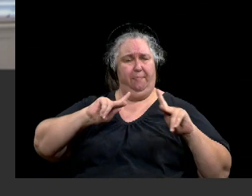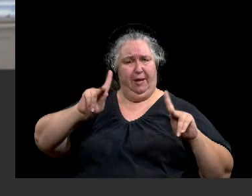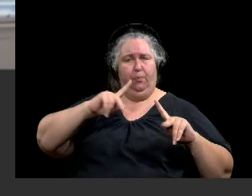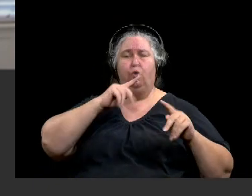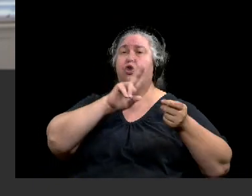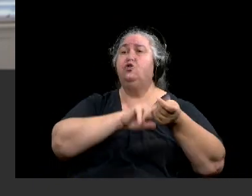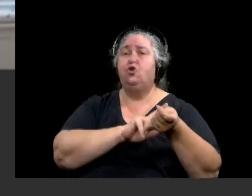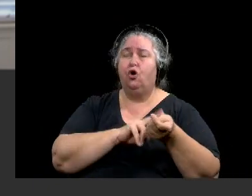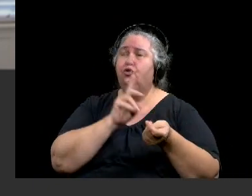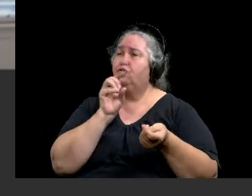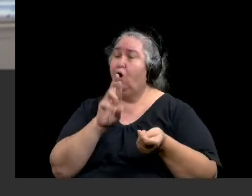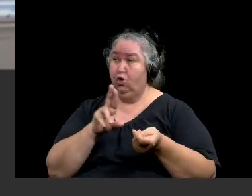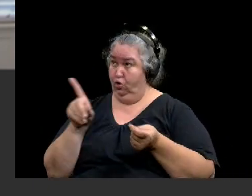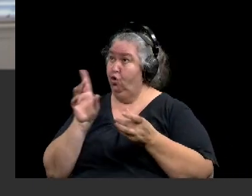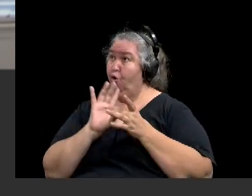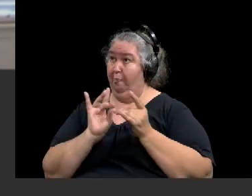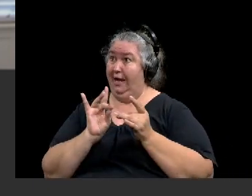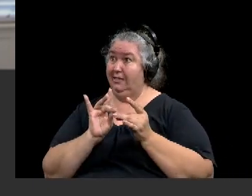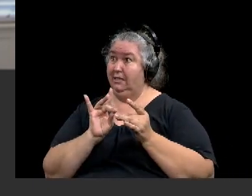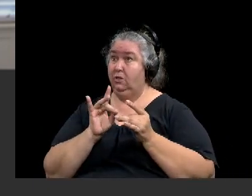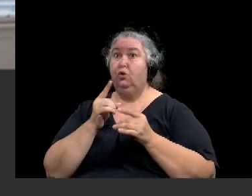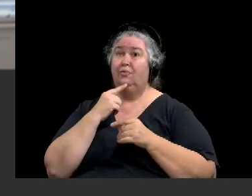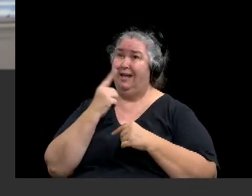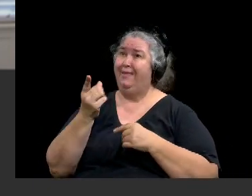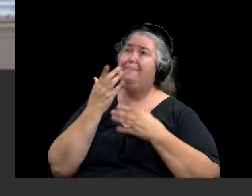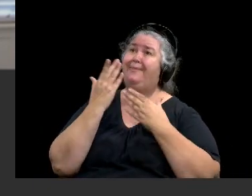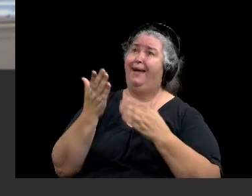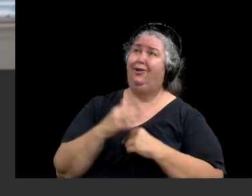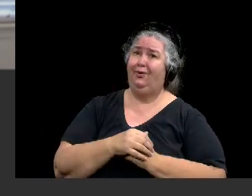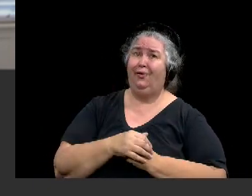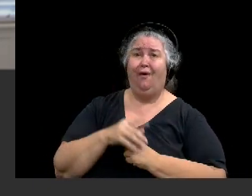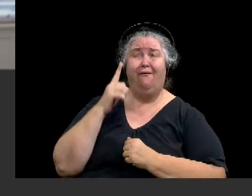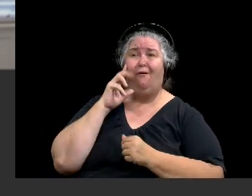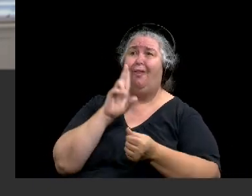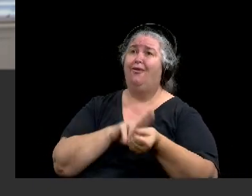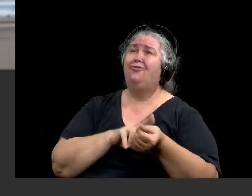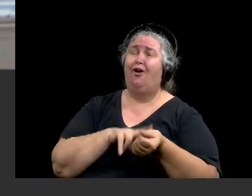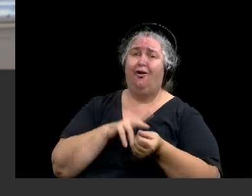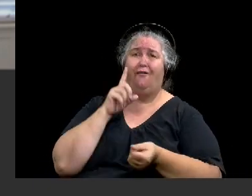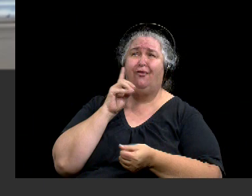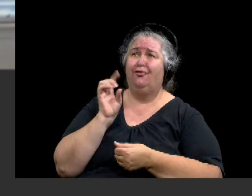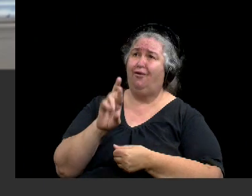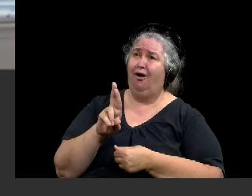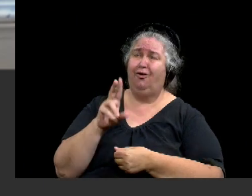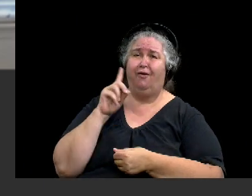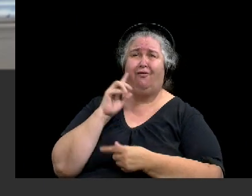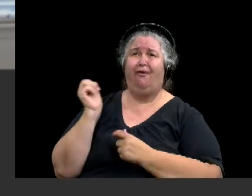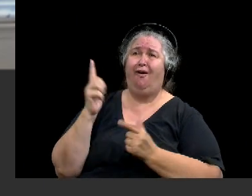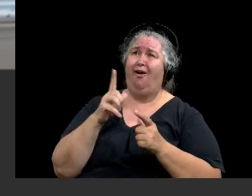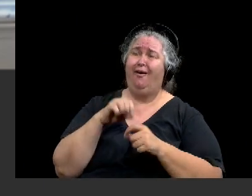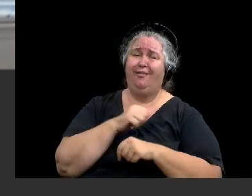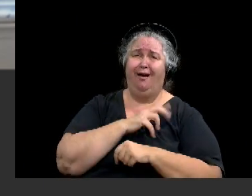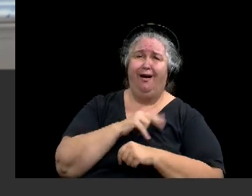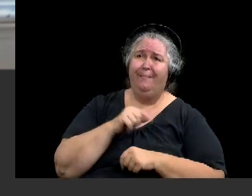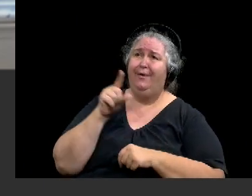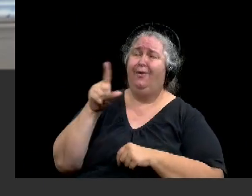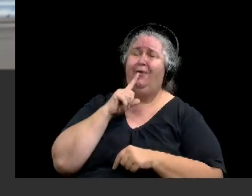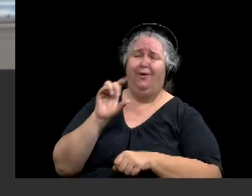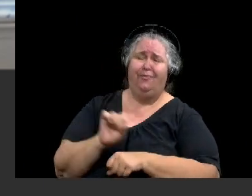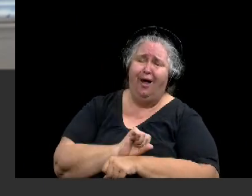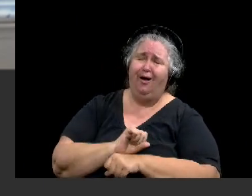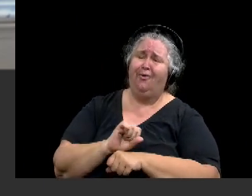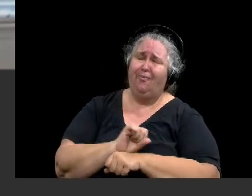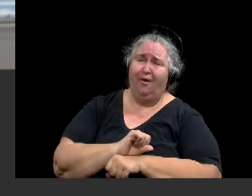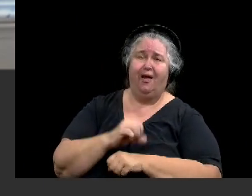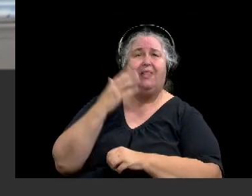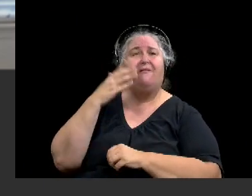I mean, Dr. Becker, you mentioned it, to tell them thank you. For those nurses, for those doctors, for everyone at the hospitals who are working those front